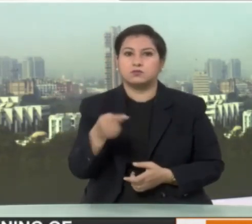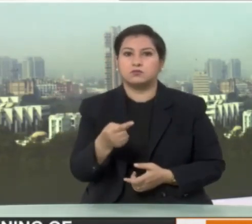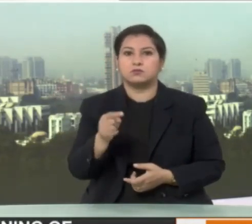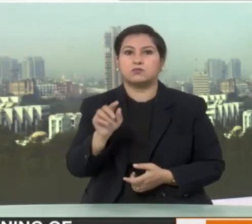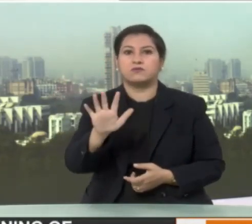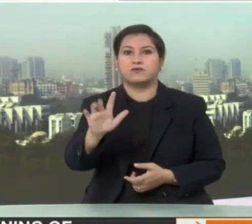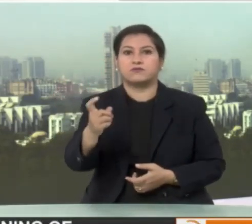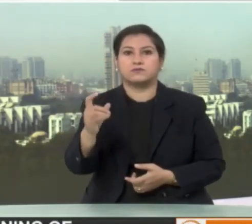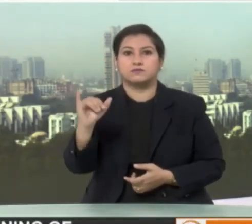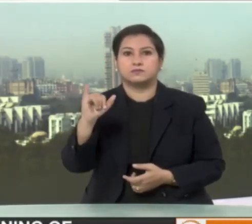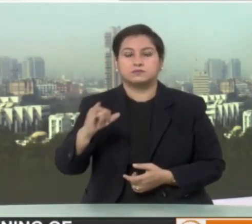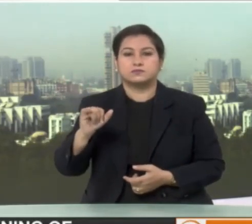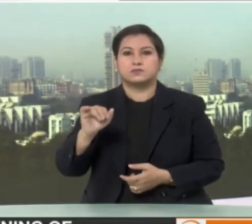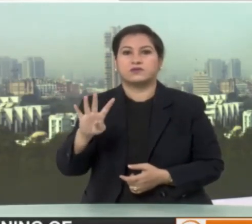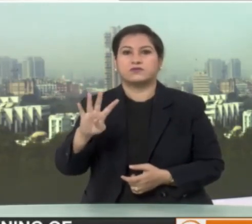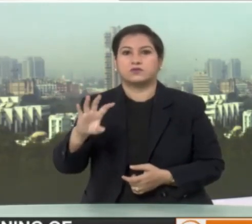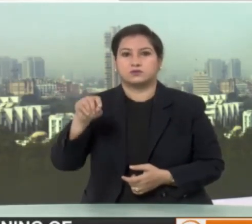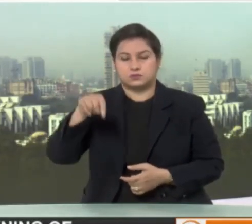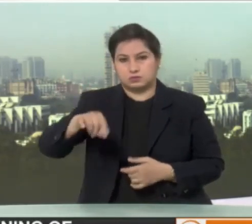15,76,540 cases of infection,